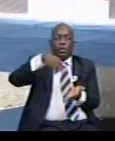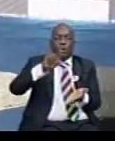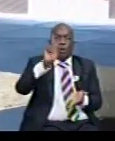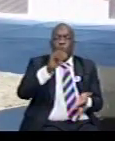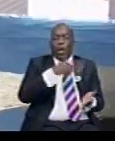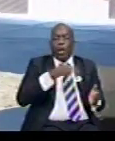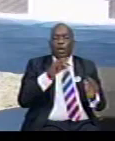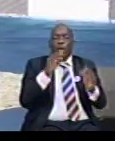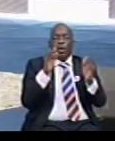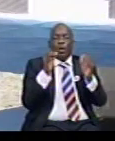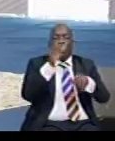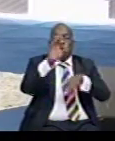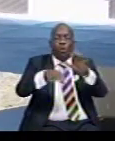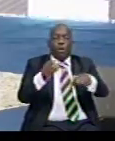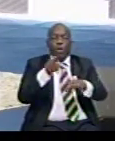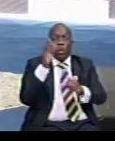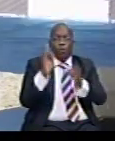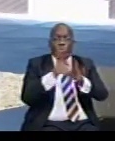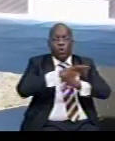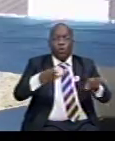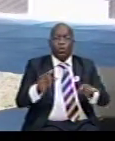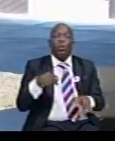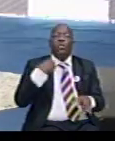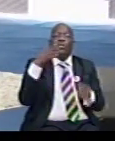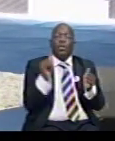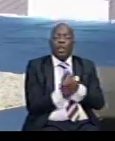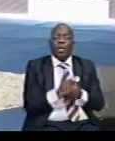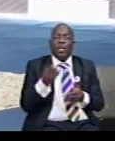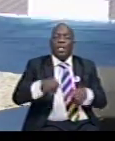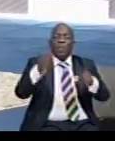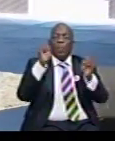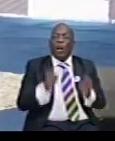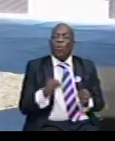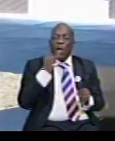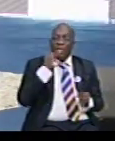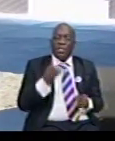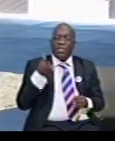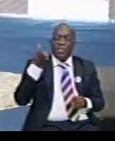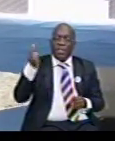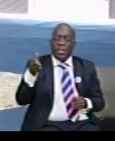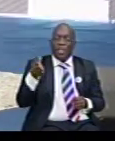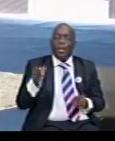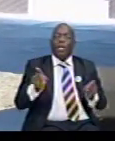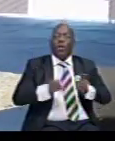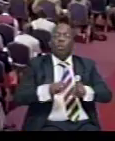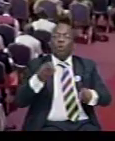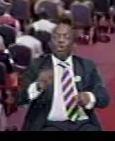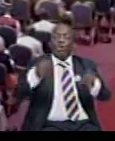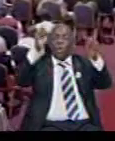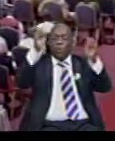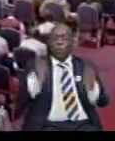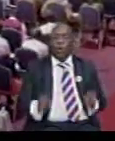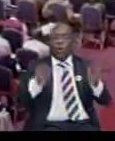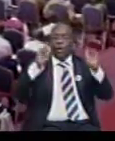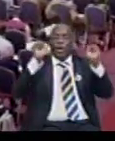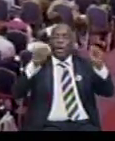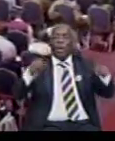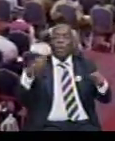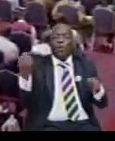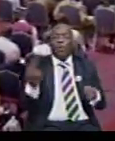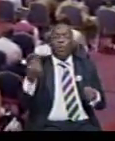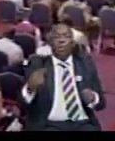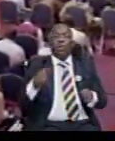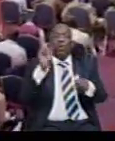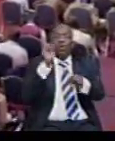say that, the power is there, but the power can only be activated through